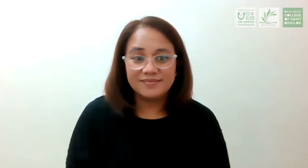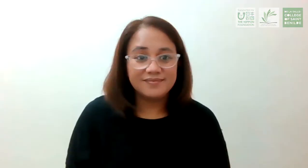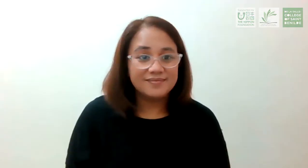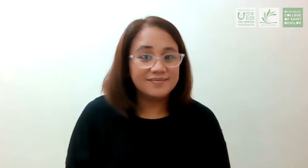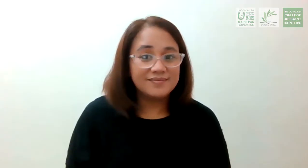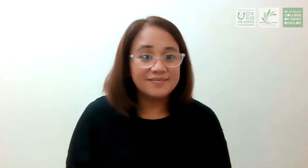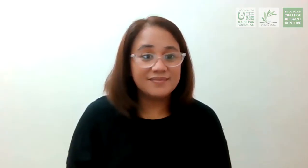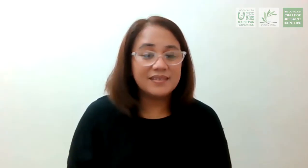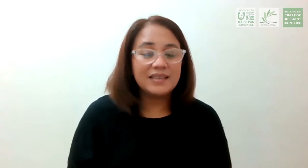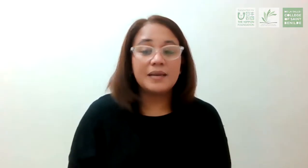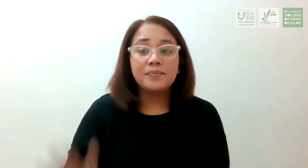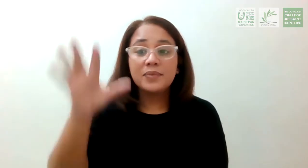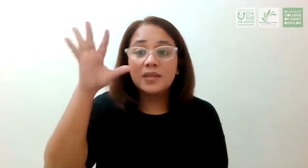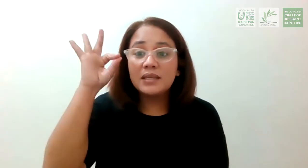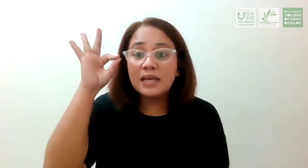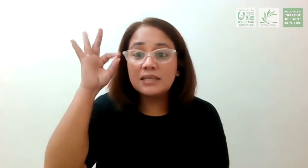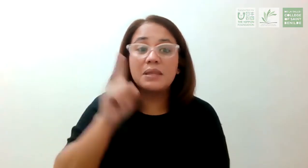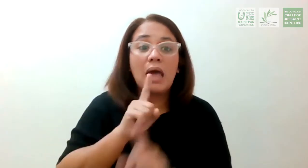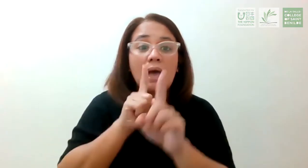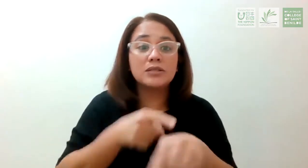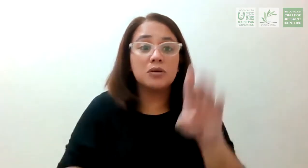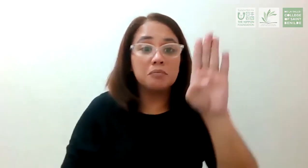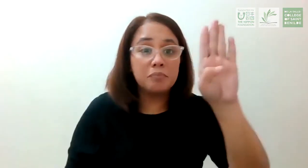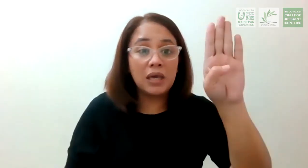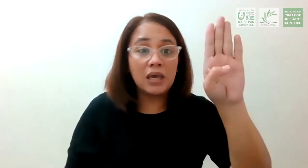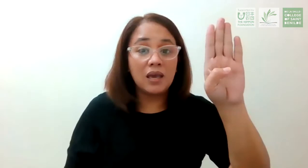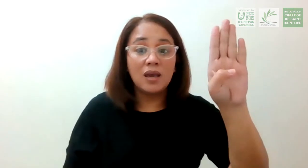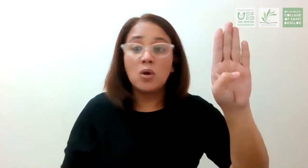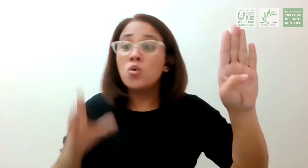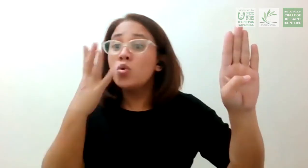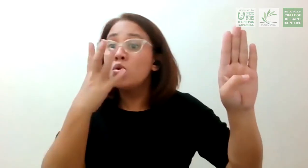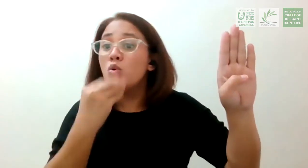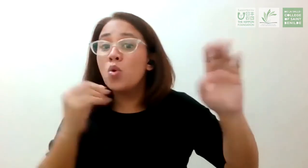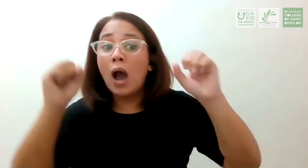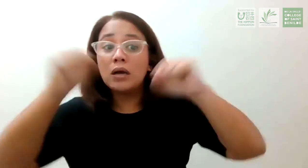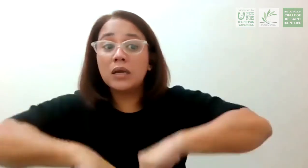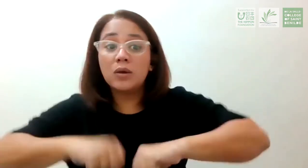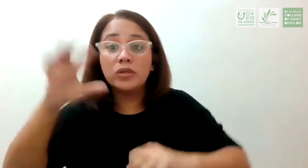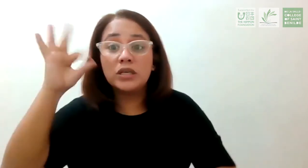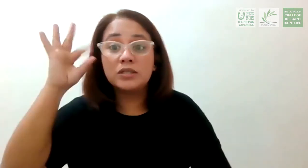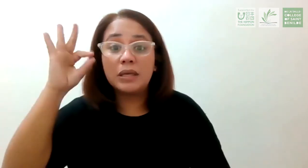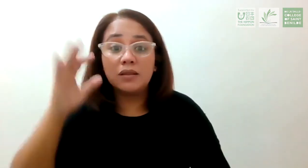Well, Jasmine said B. Who agrees with her?